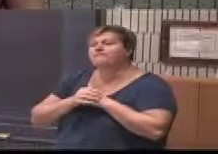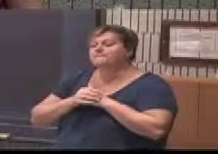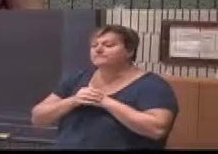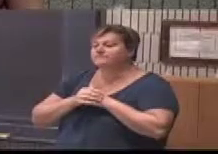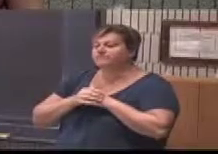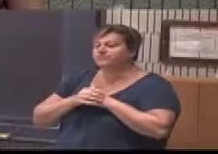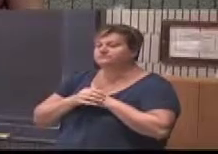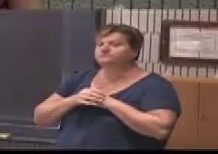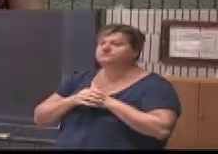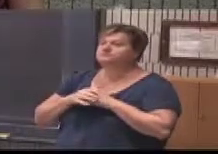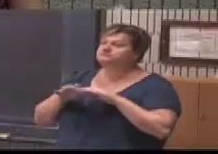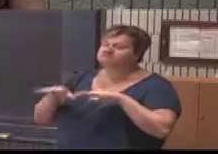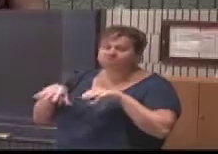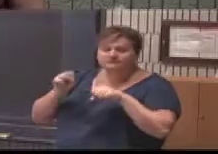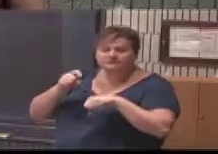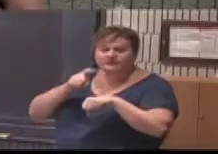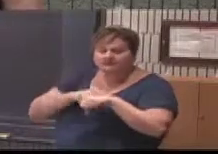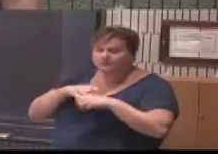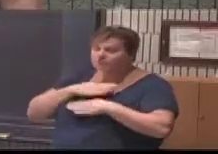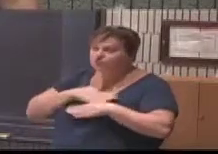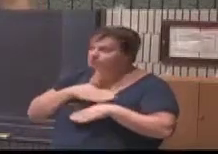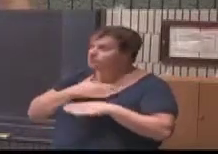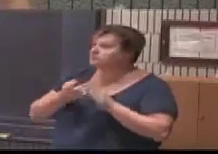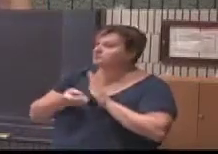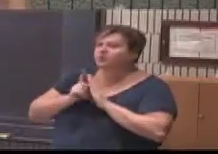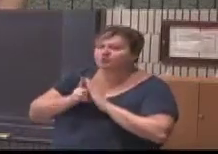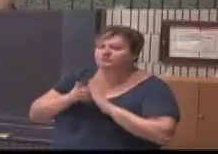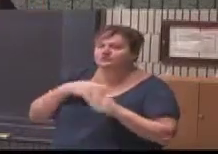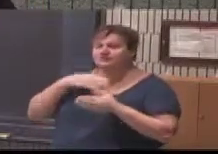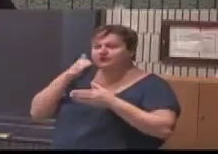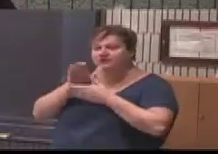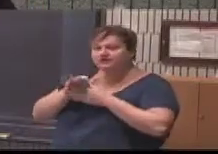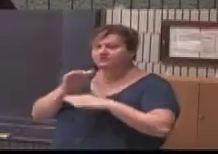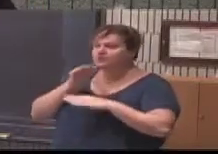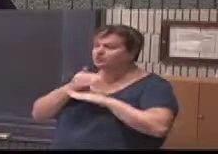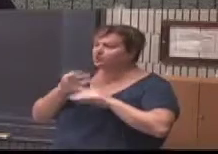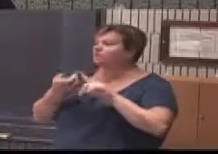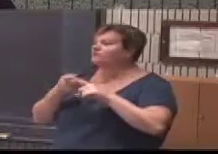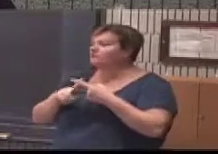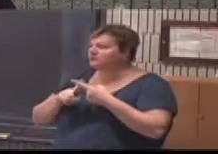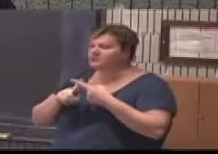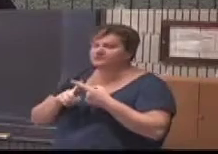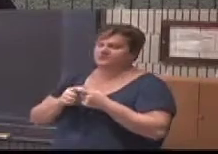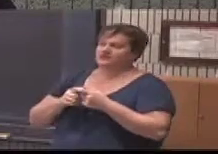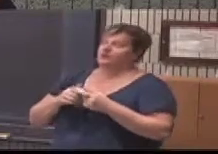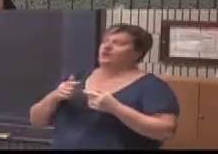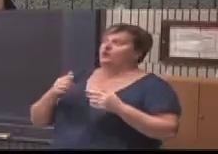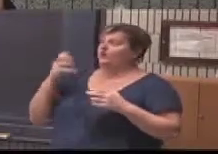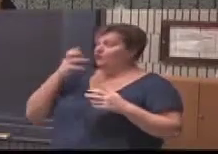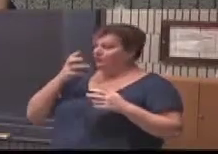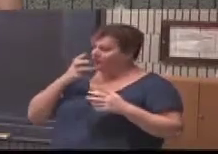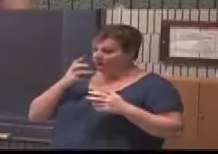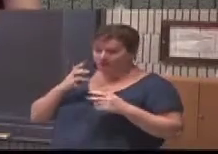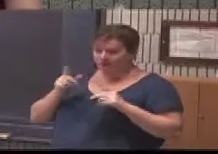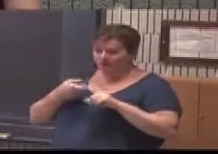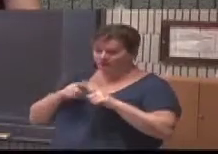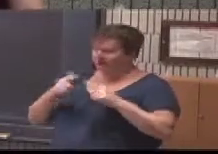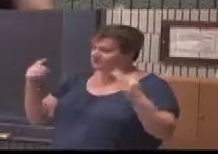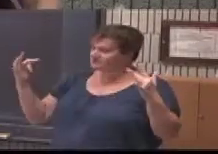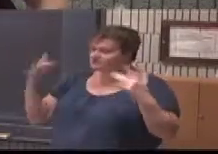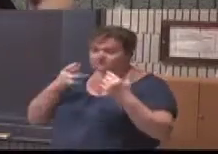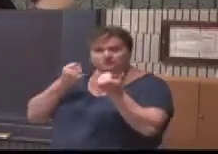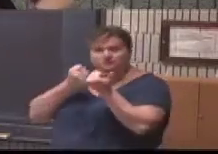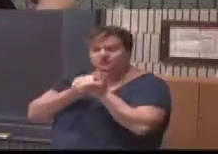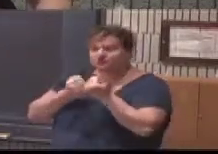slowing down to enjoy moments with my husband, my daughter, my friends. It's amazing how friends come out of the woodwork when they hear about